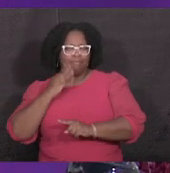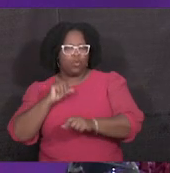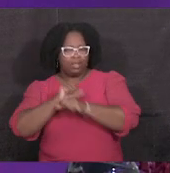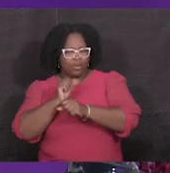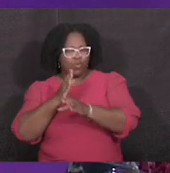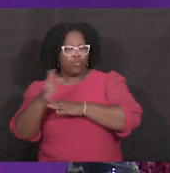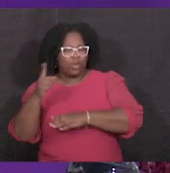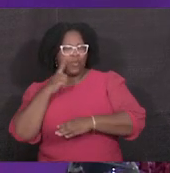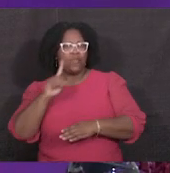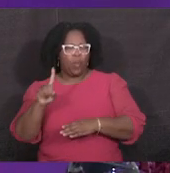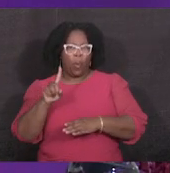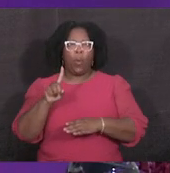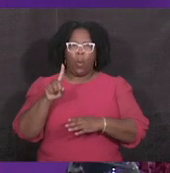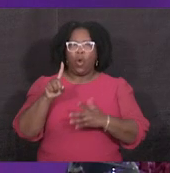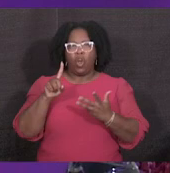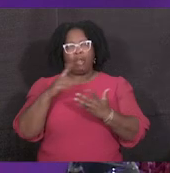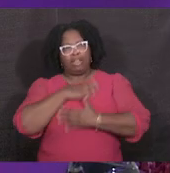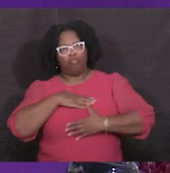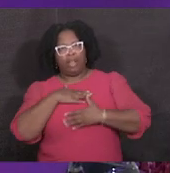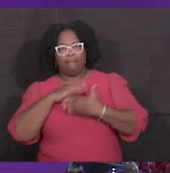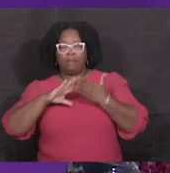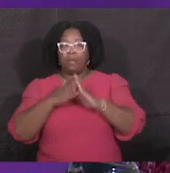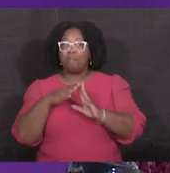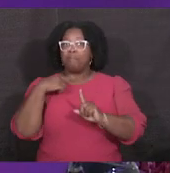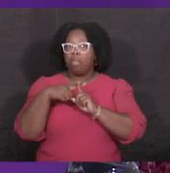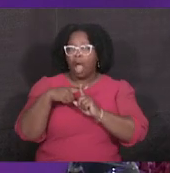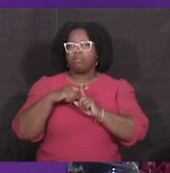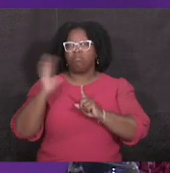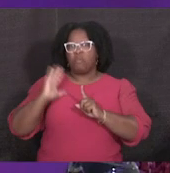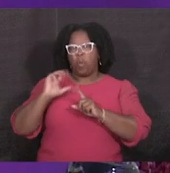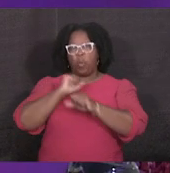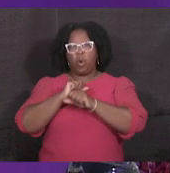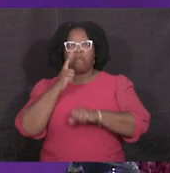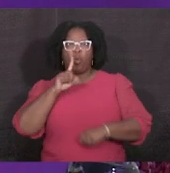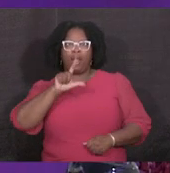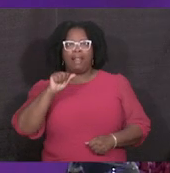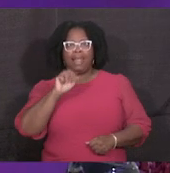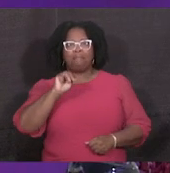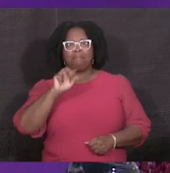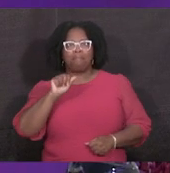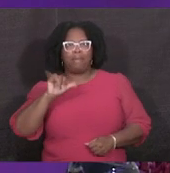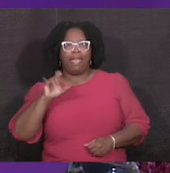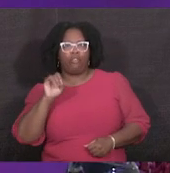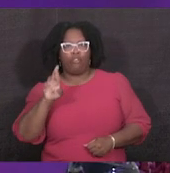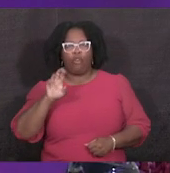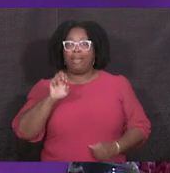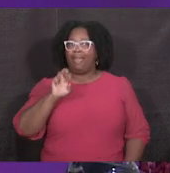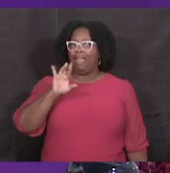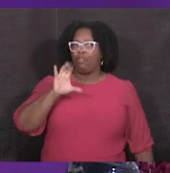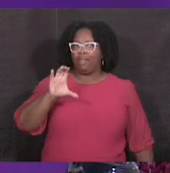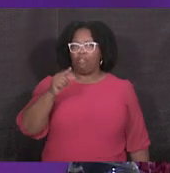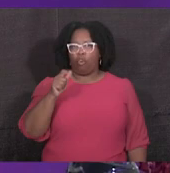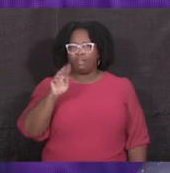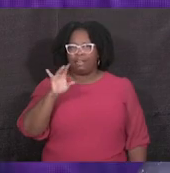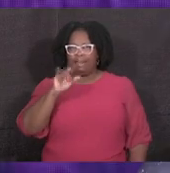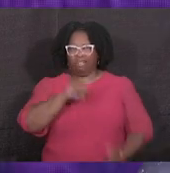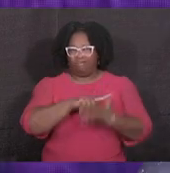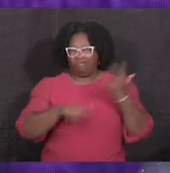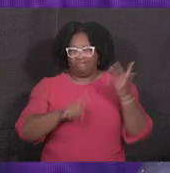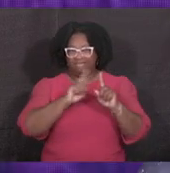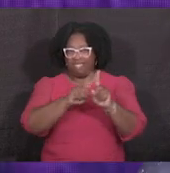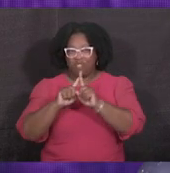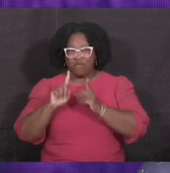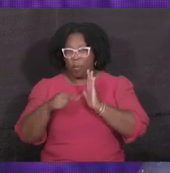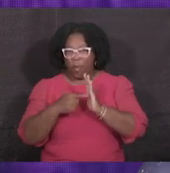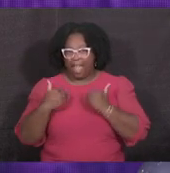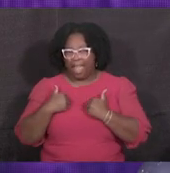for Los Angeles Mayor Eric Garcetti, holding a number of positions. Always lovely to see you, my friend. And